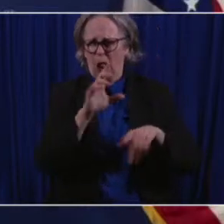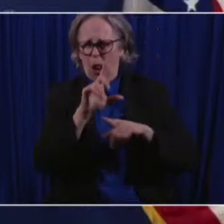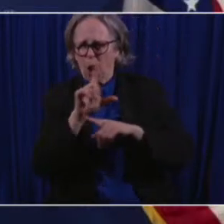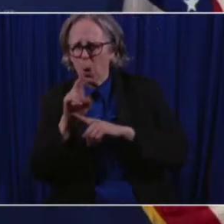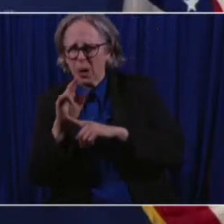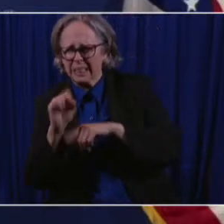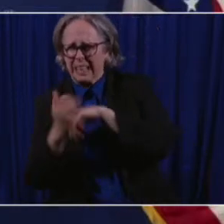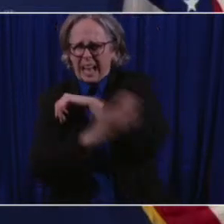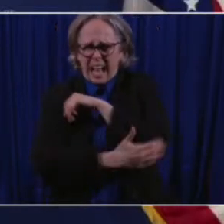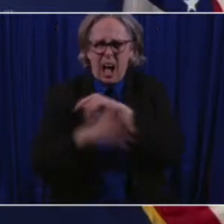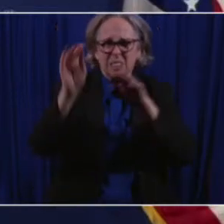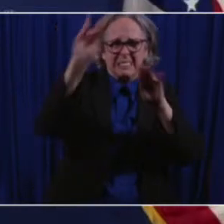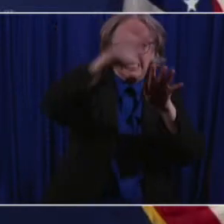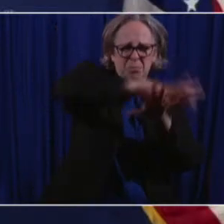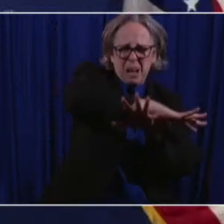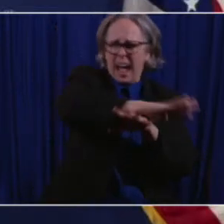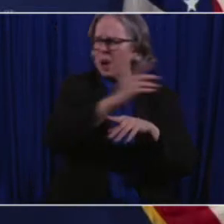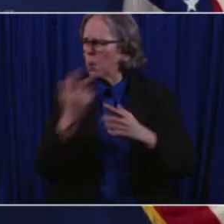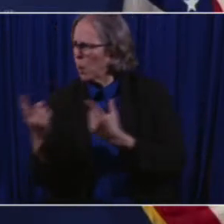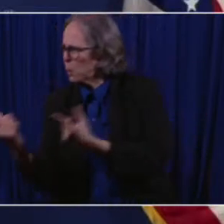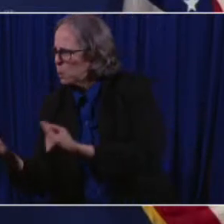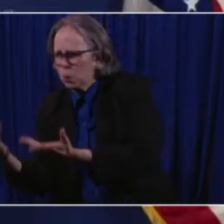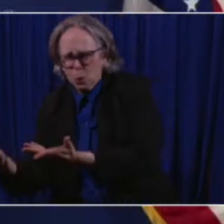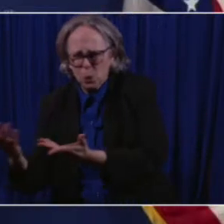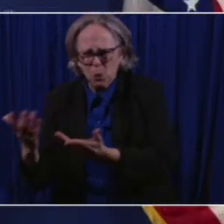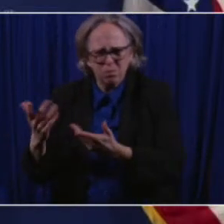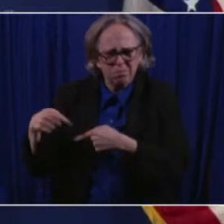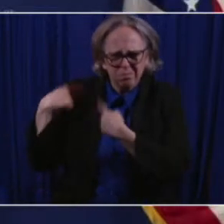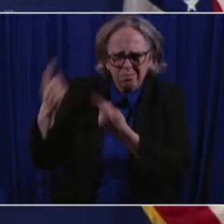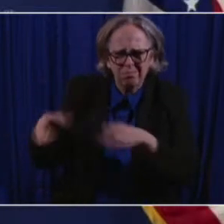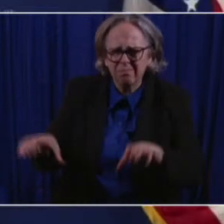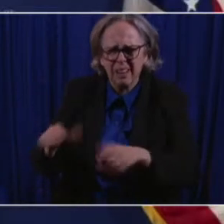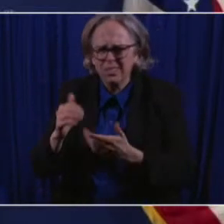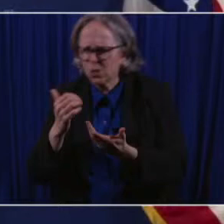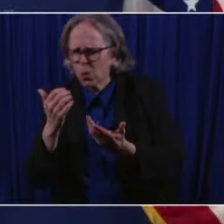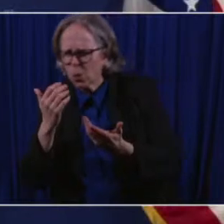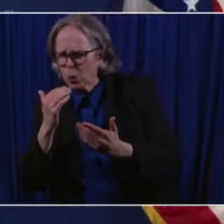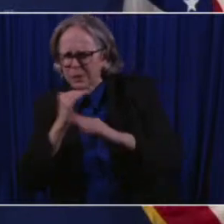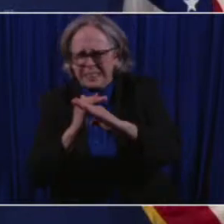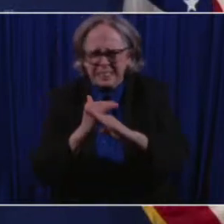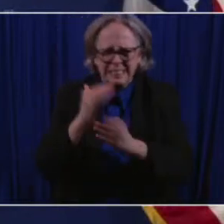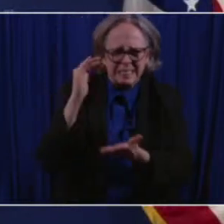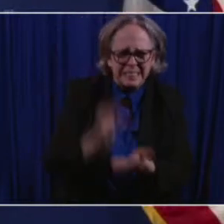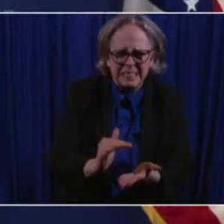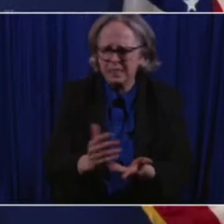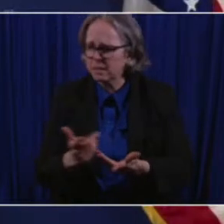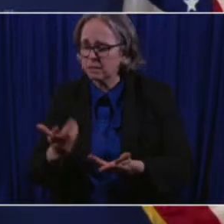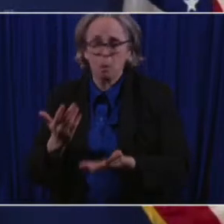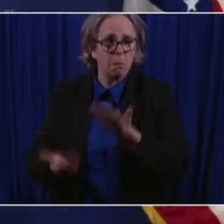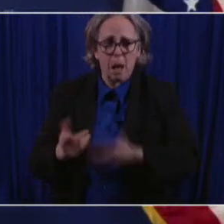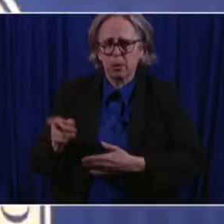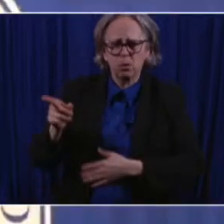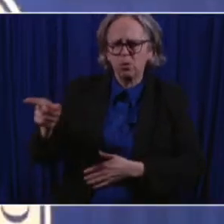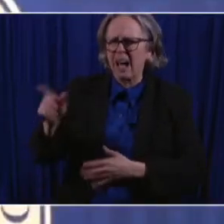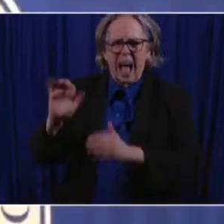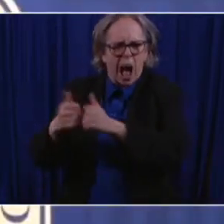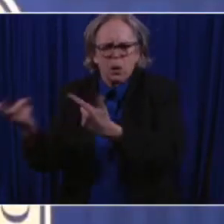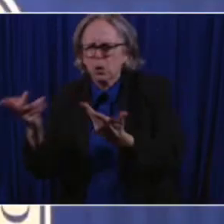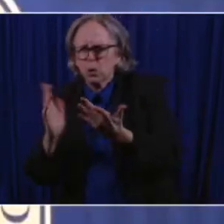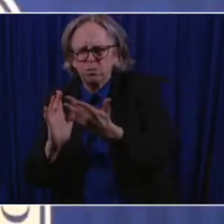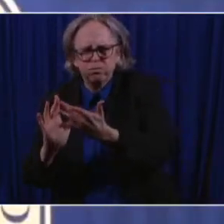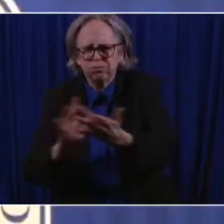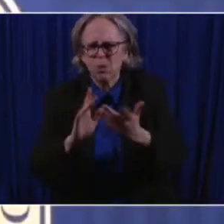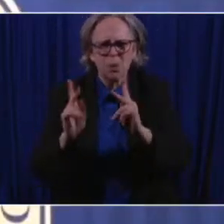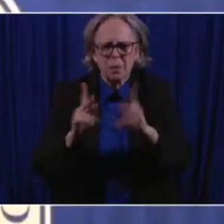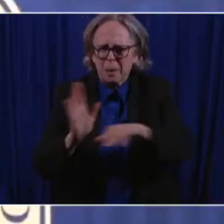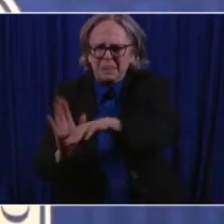little bit about what you're seeing here and maybe some of the kind of unique things that you're doing here in Lucas County to reach more people. Governor,